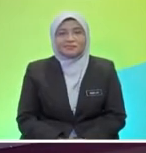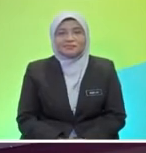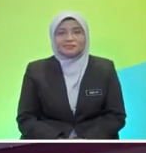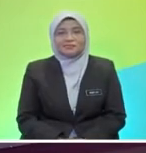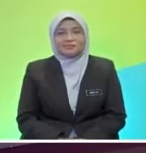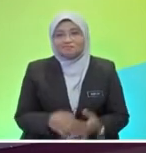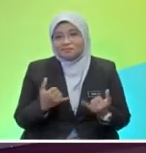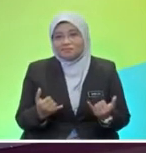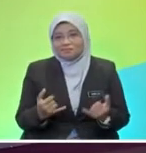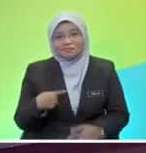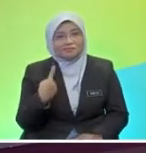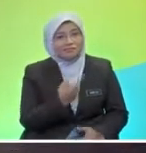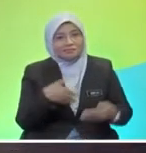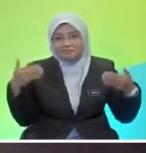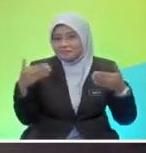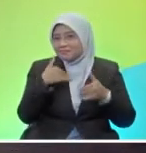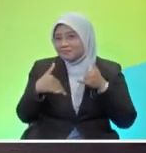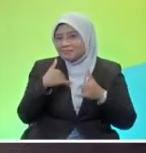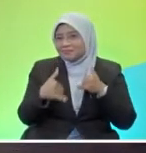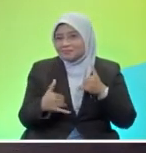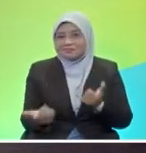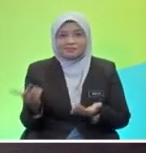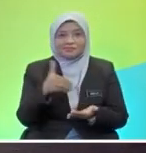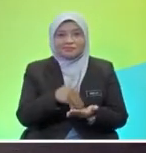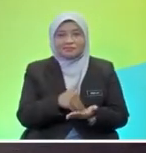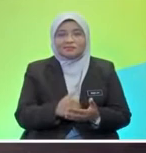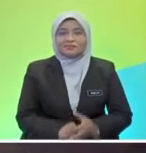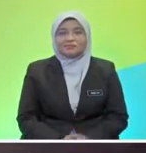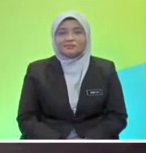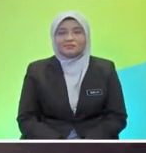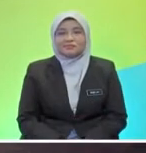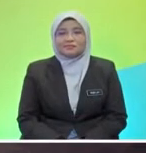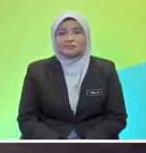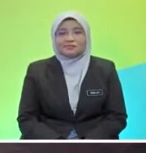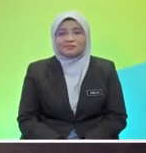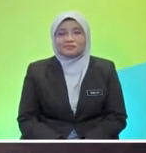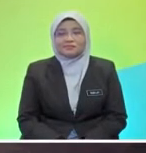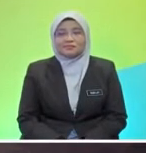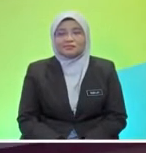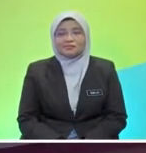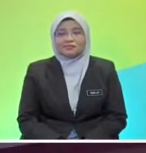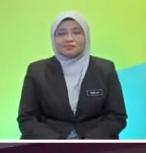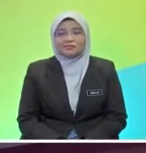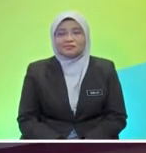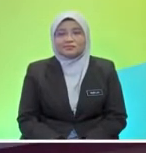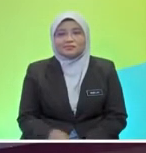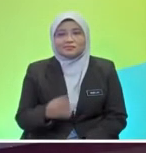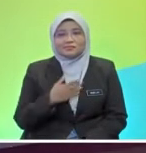going to play a game. Okay. Okay. This game is called Teacher Says. Okay. I will